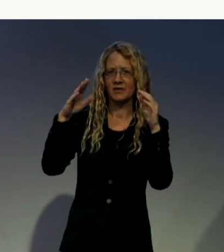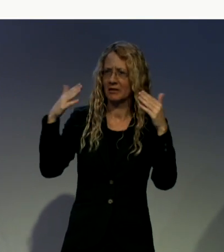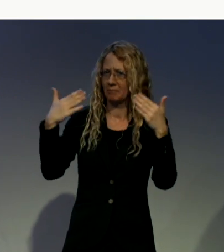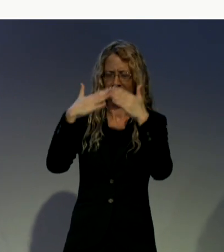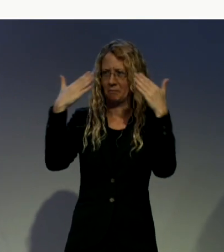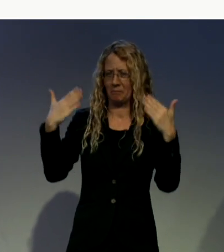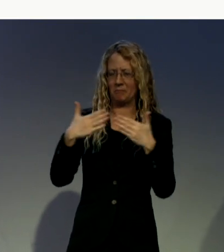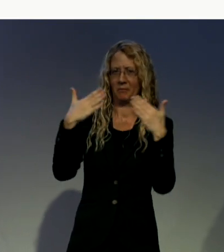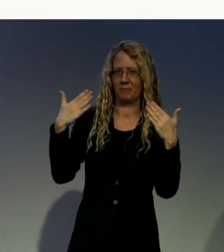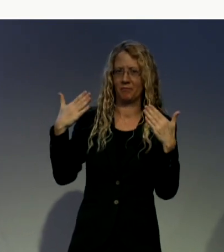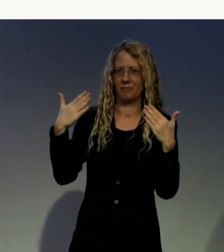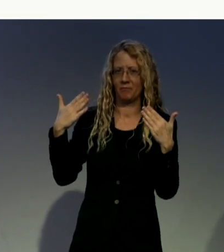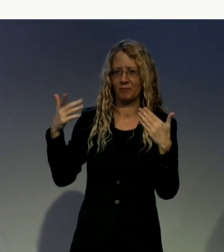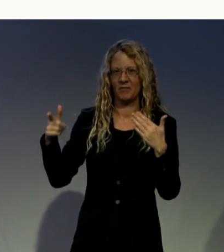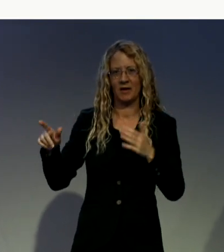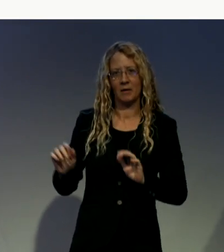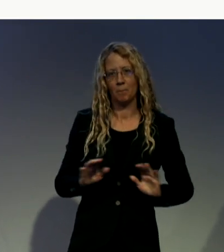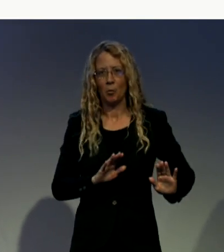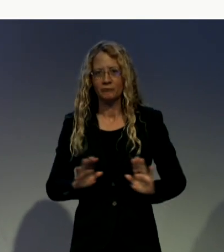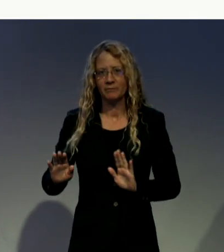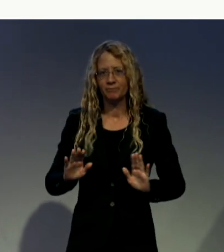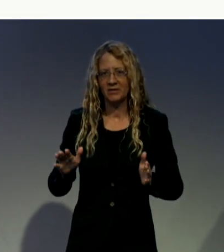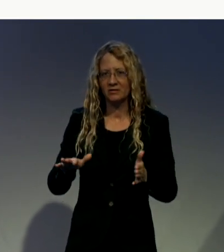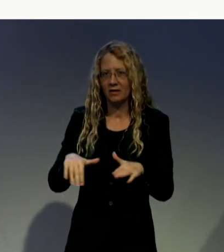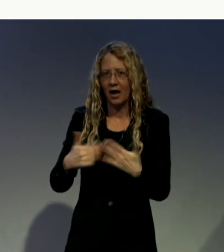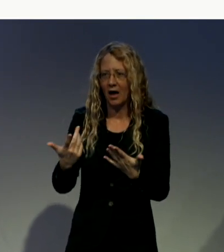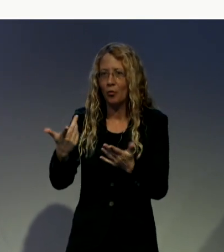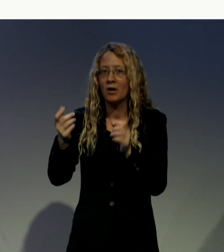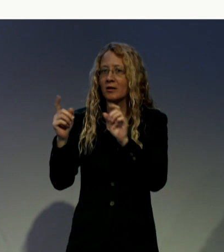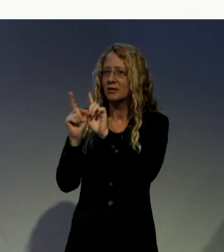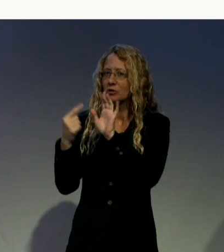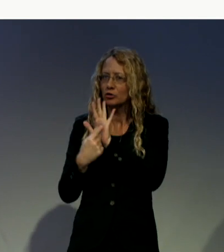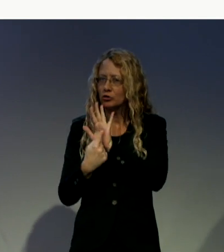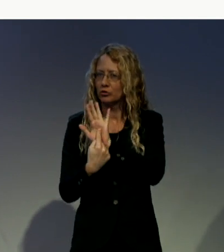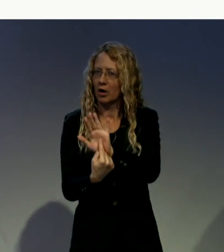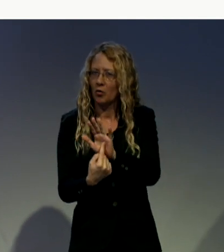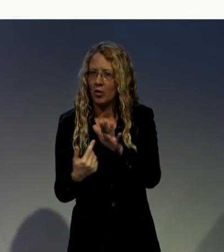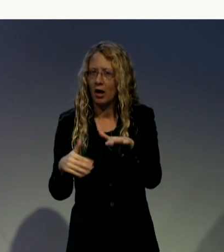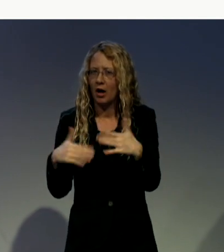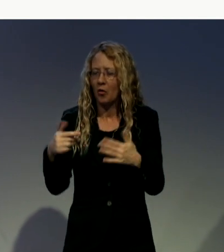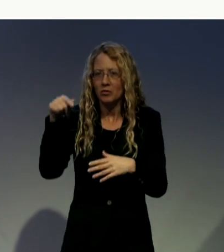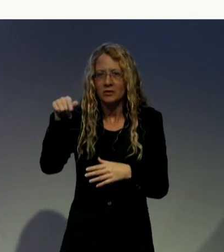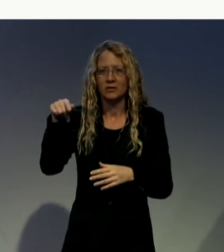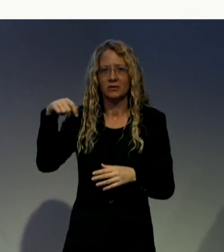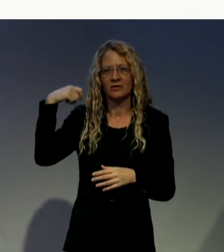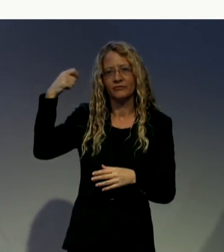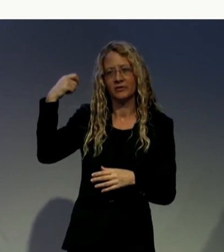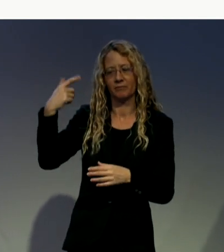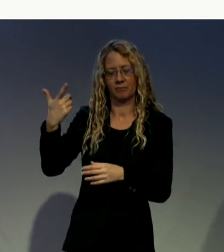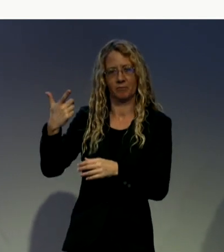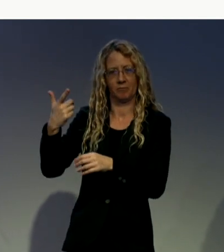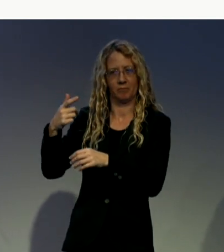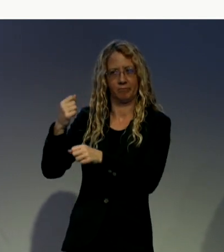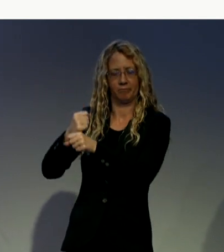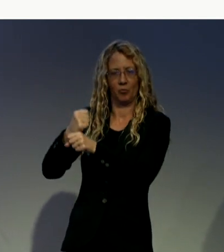great representation of this world of cinema and disability. And I mean, it starts with, by the way, a realistic moment,